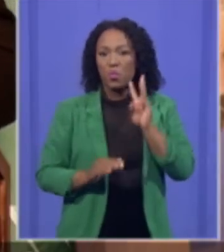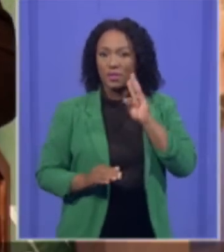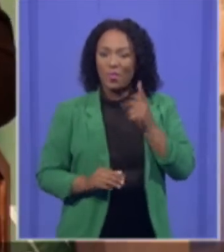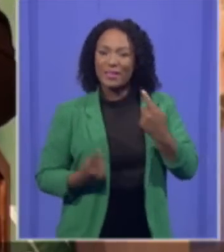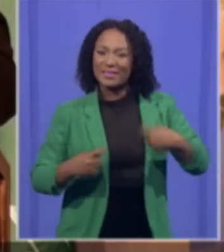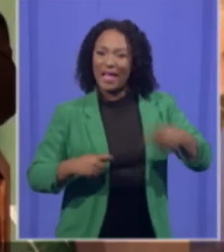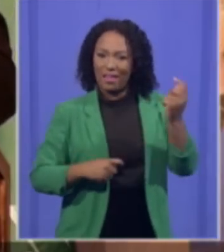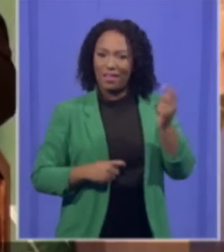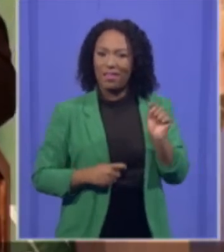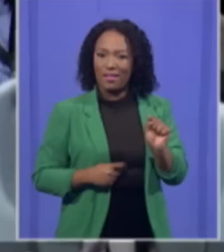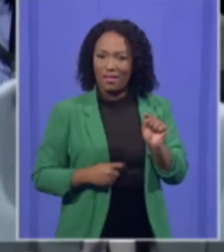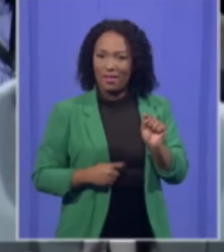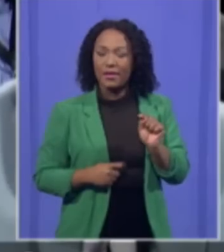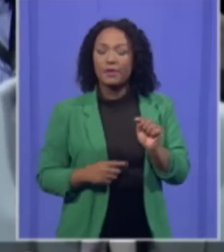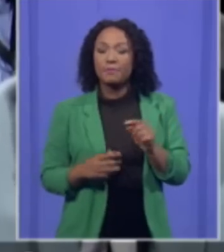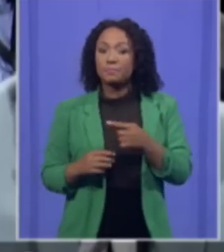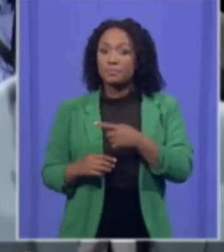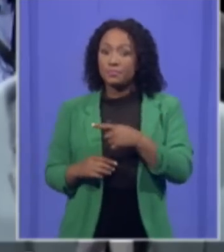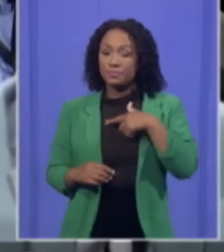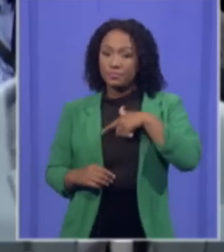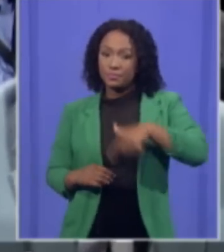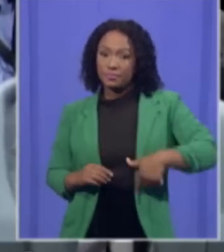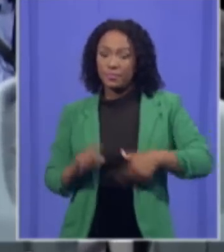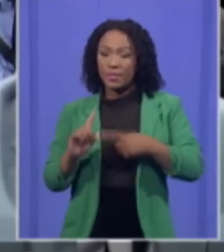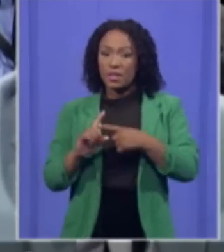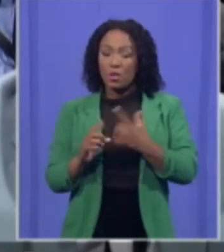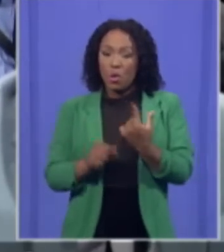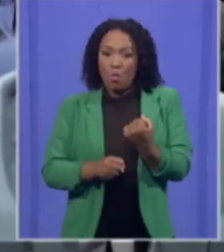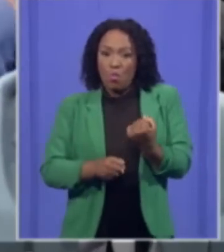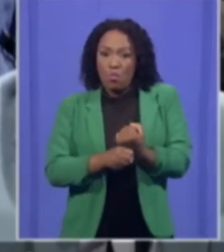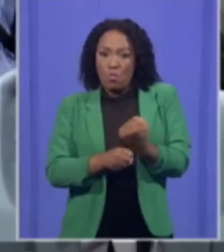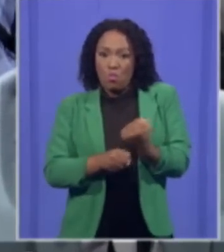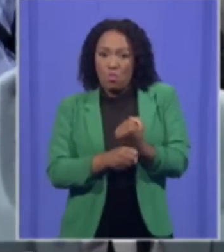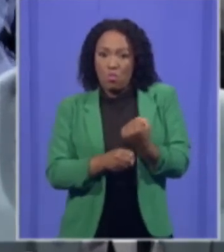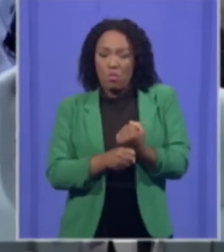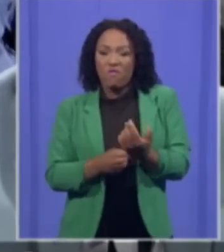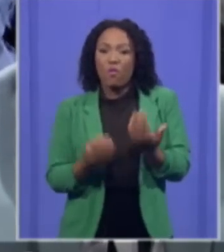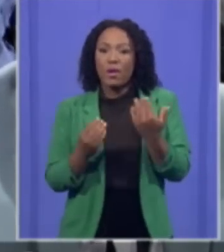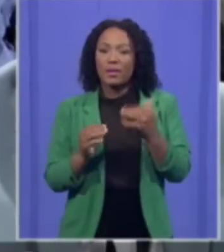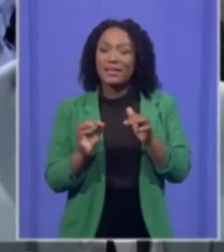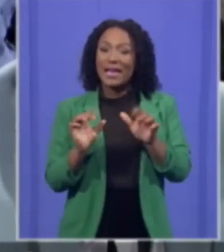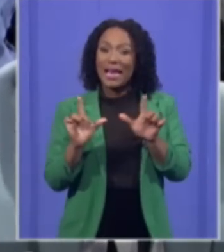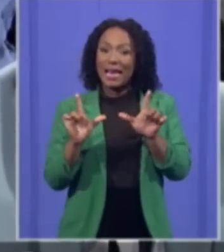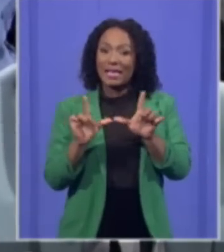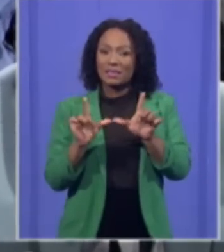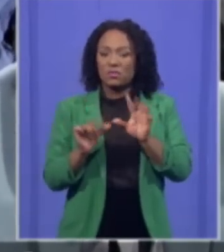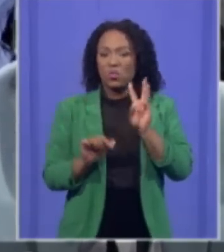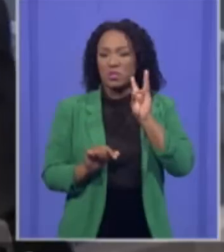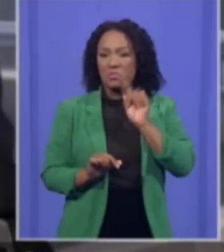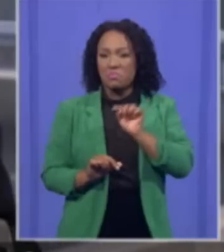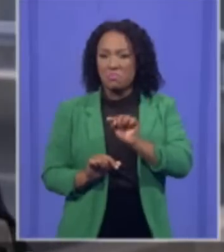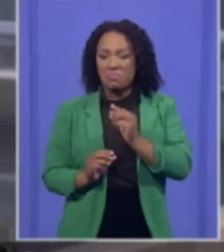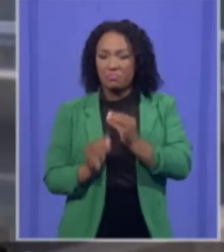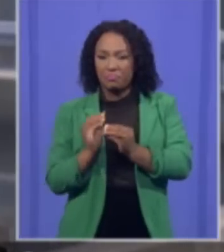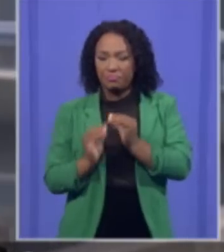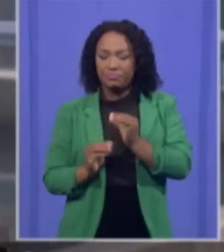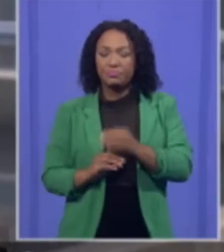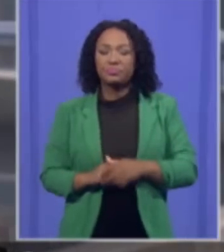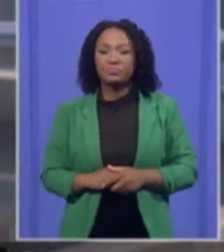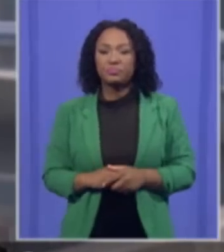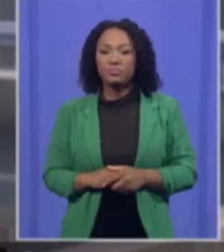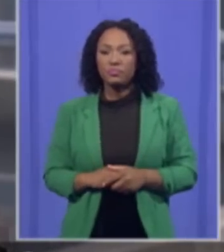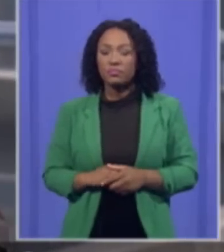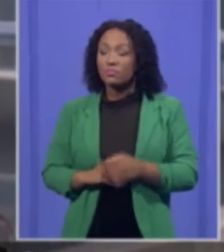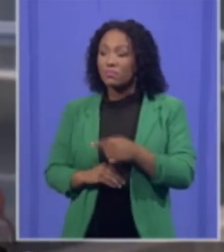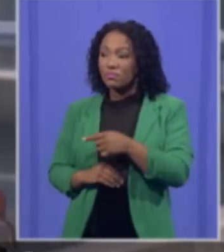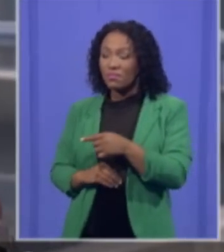bjale o šoma ka lebelo go lekola di-license tša meetse. As part of the structural reform process